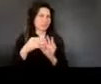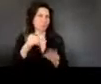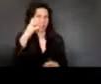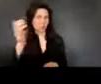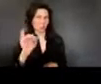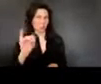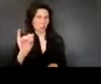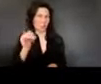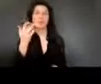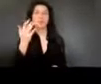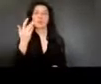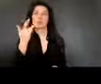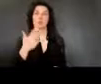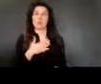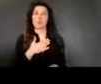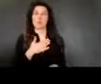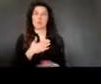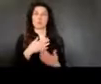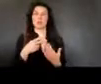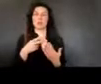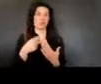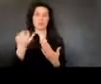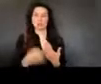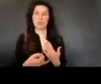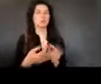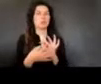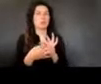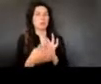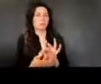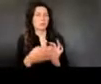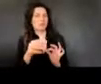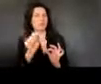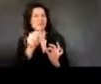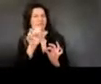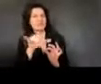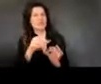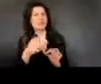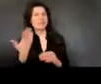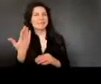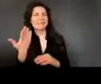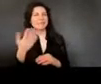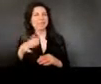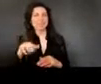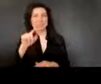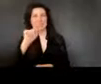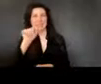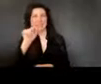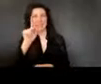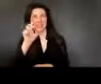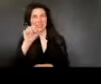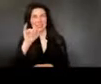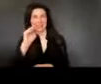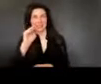this fact that this kind of layers on the Taksim Square, which